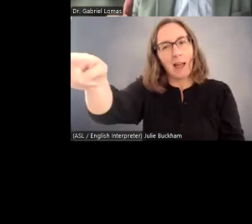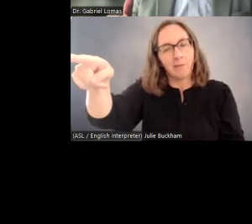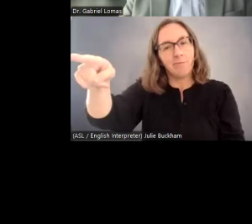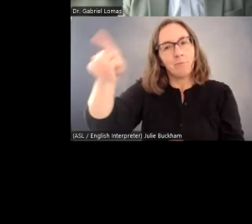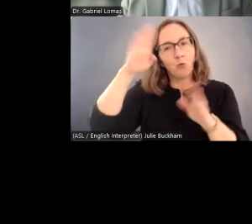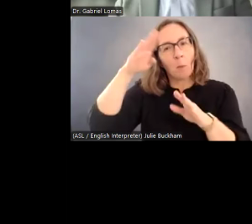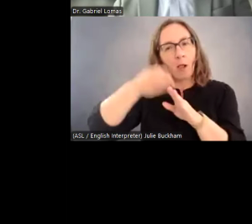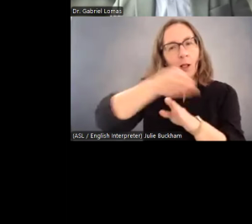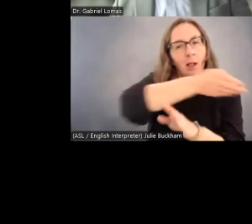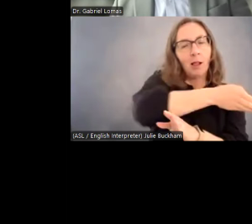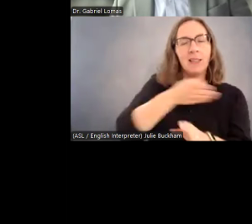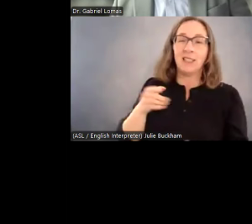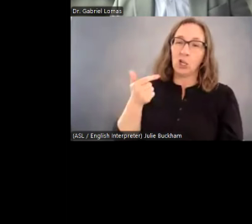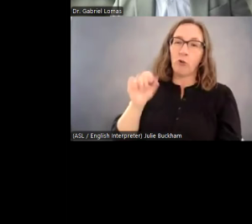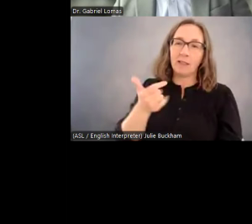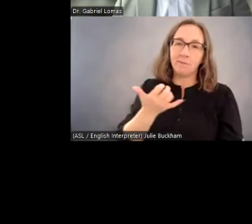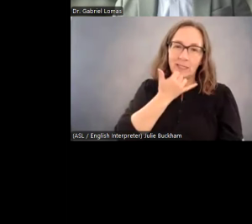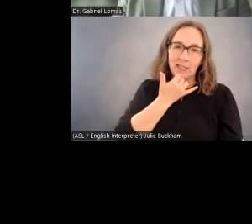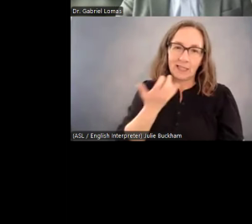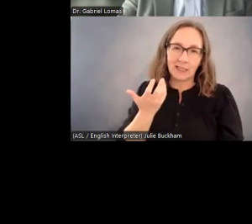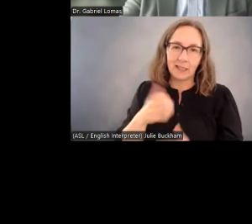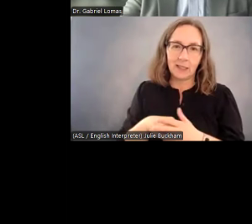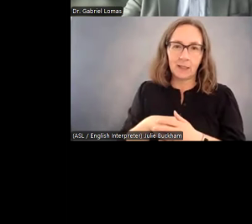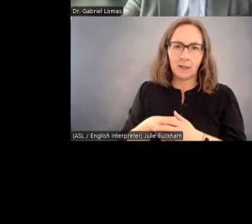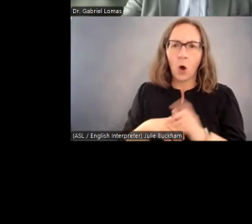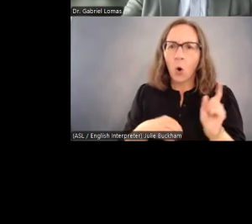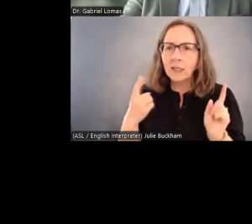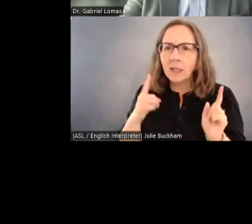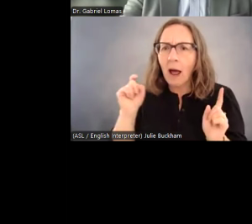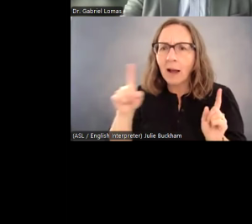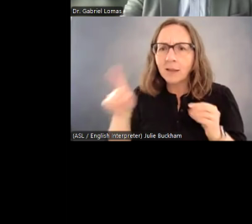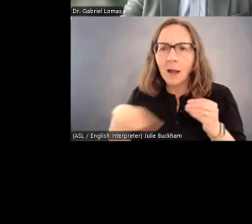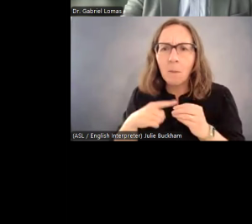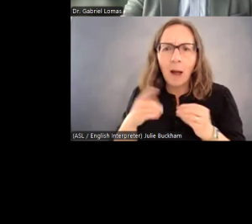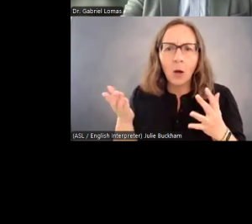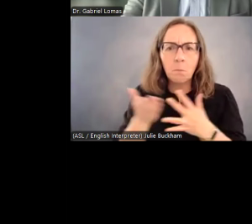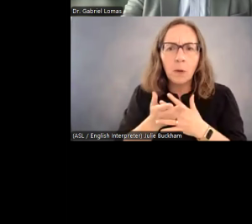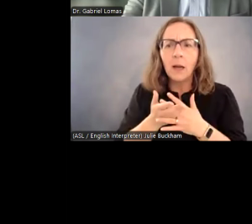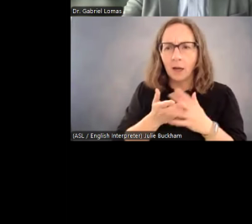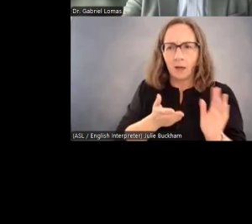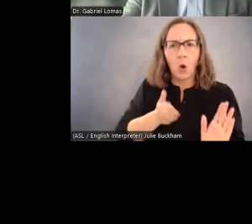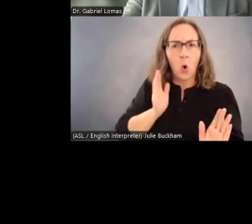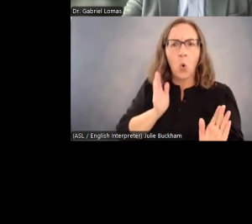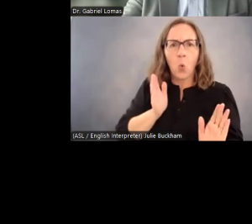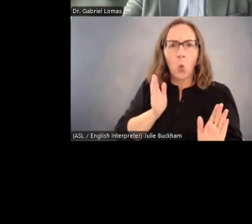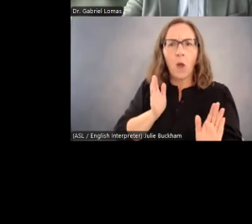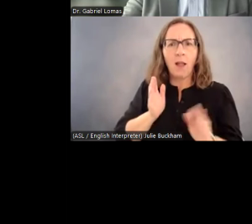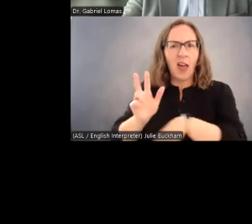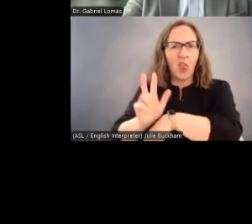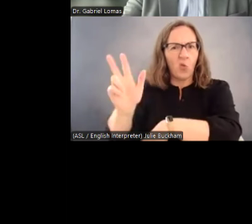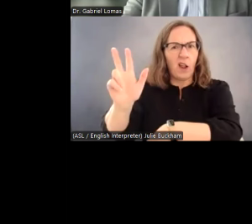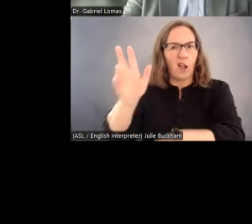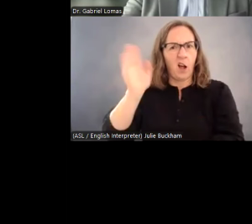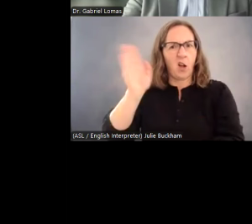Um, it looks like somebody's asking about the break, and I think we're supposed to take a break at